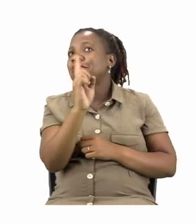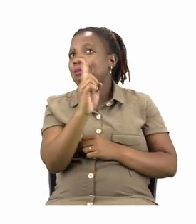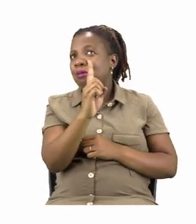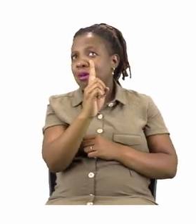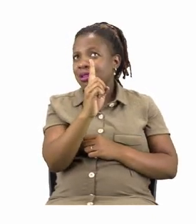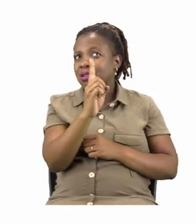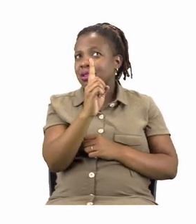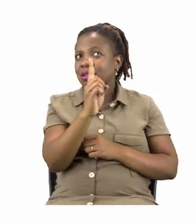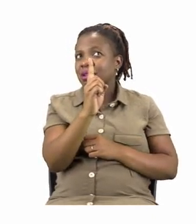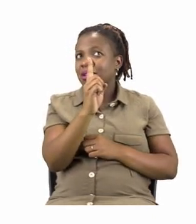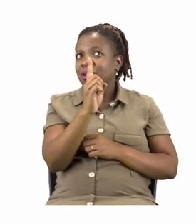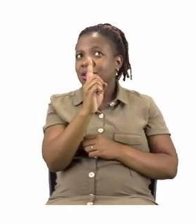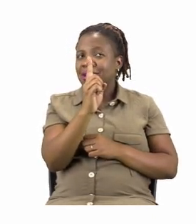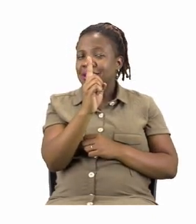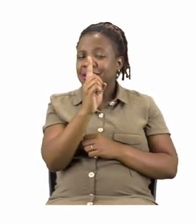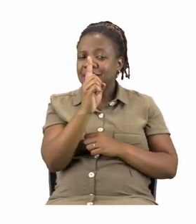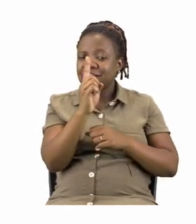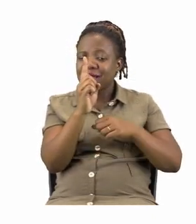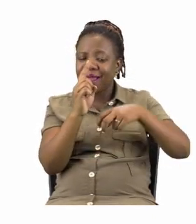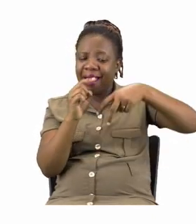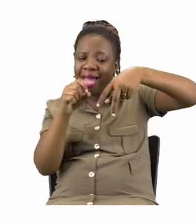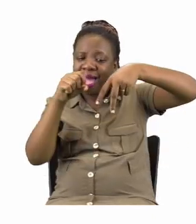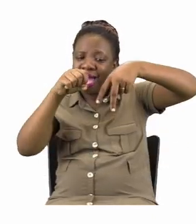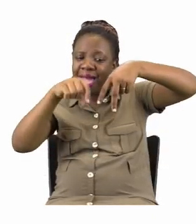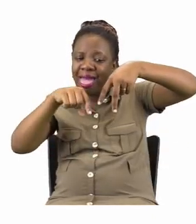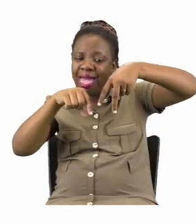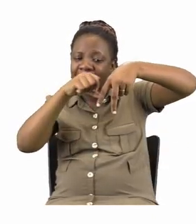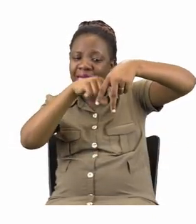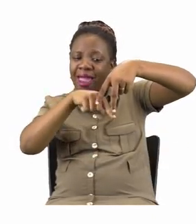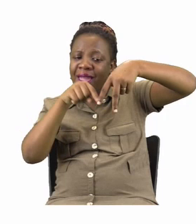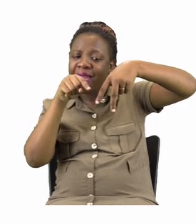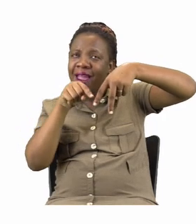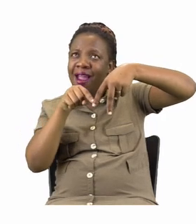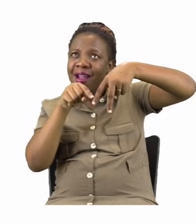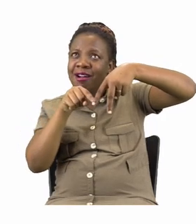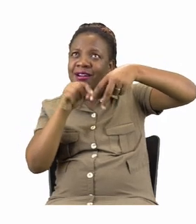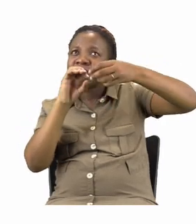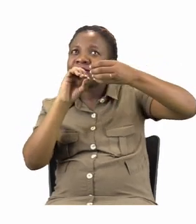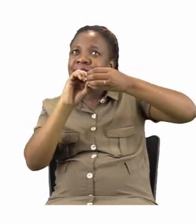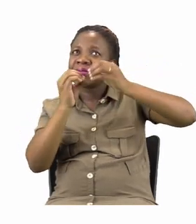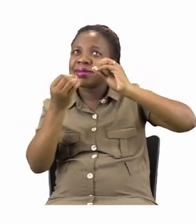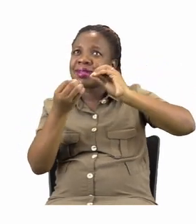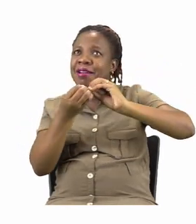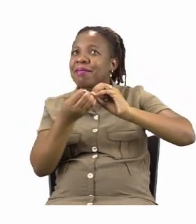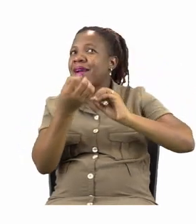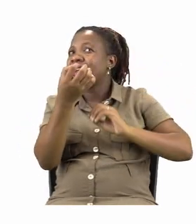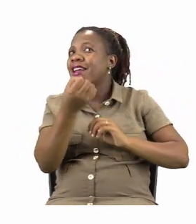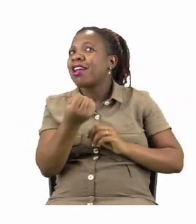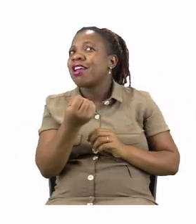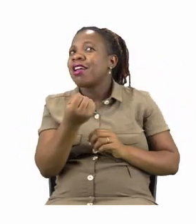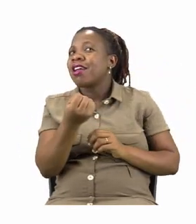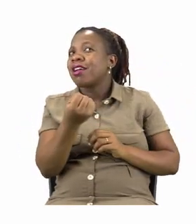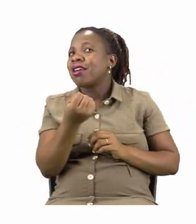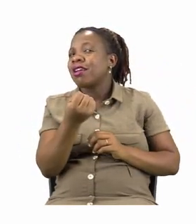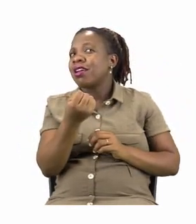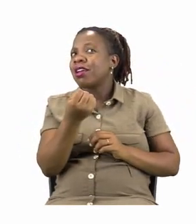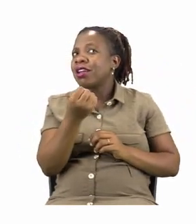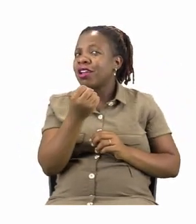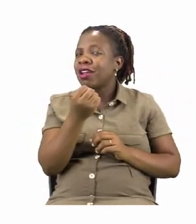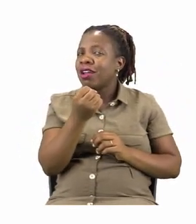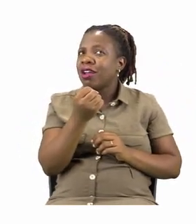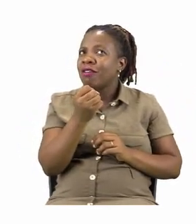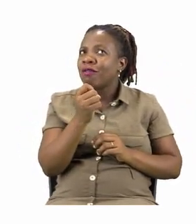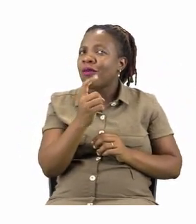droplet, and then you have to see, does it add up to the number in the